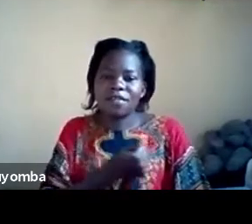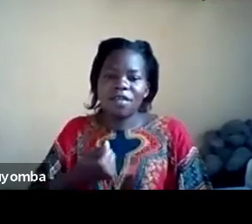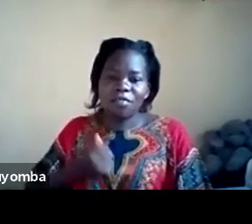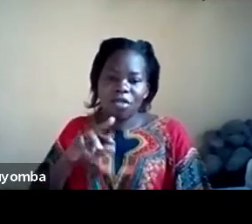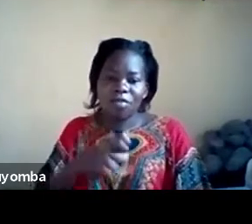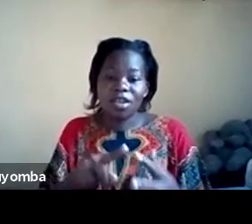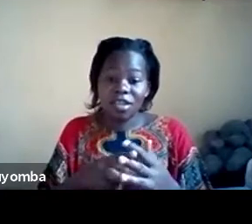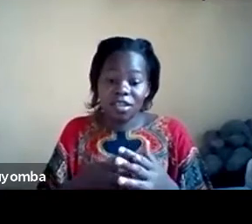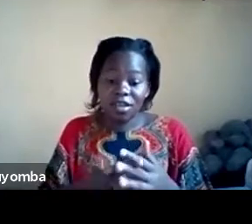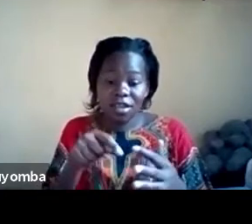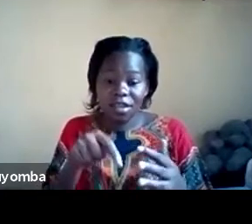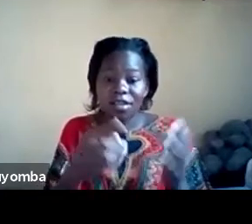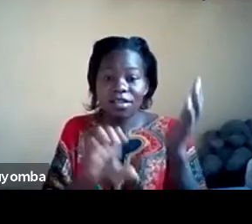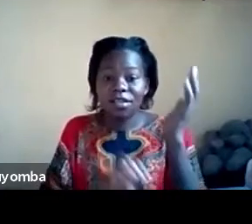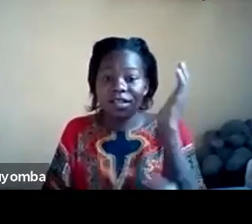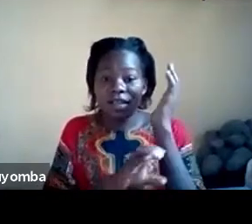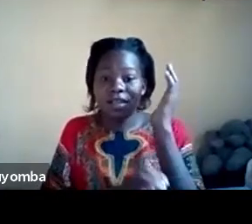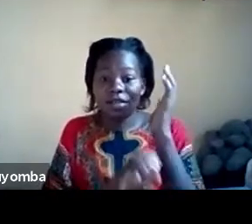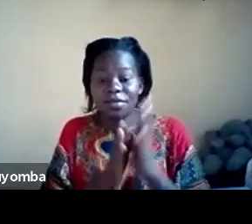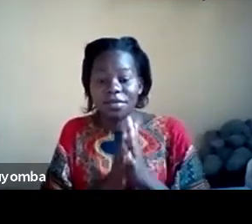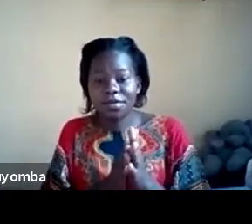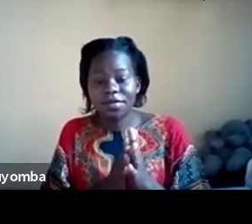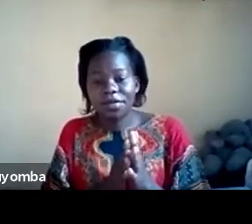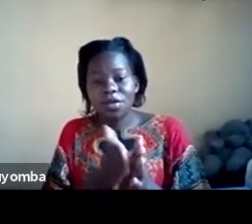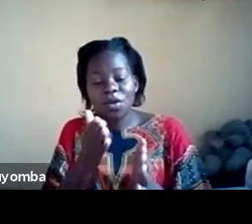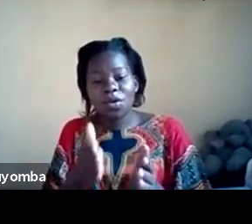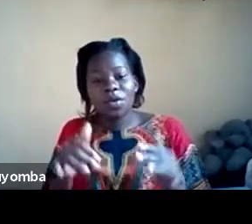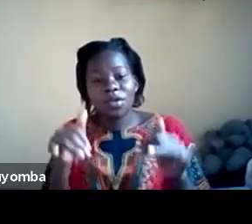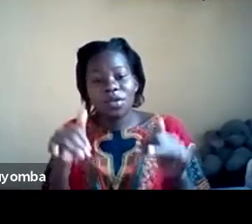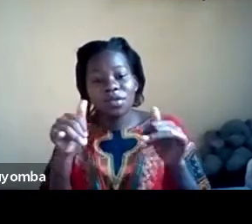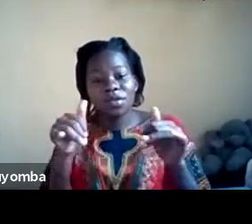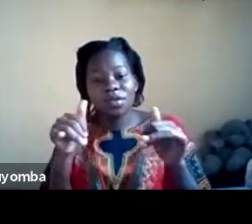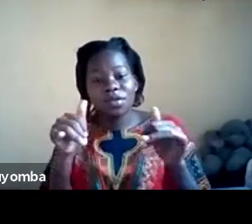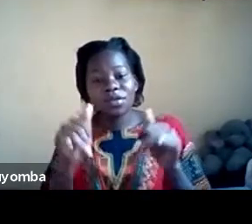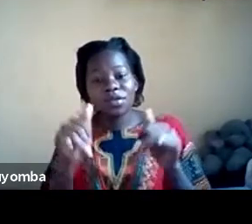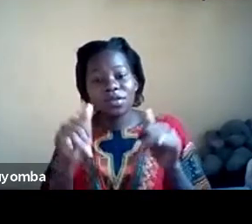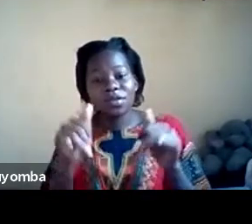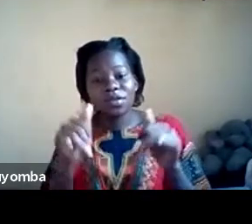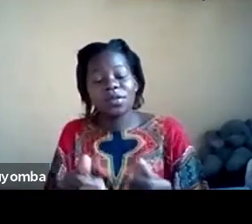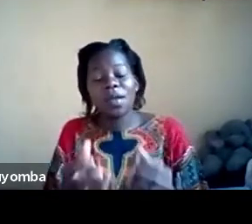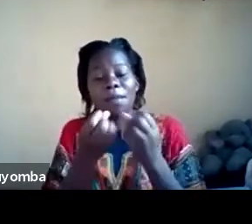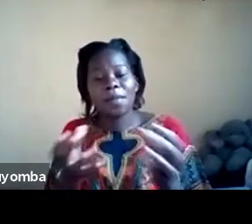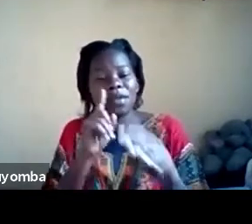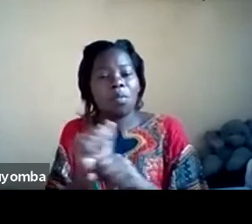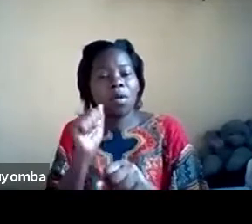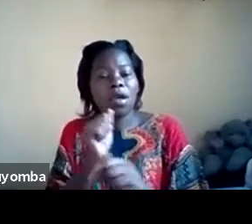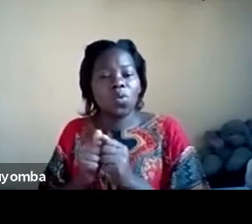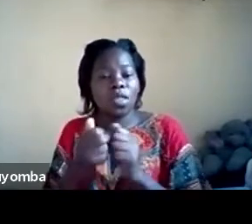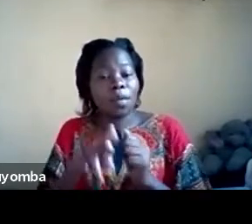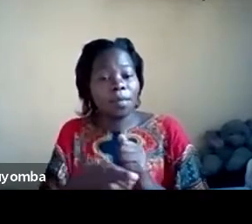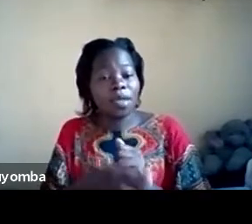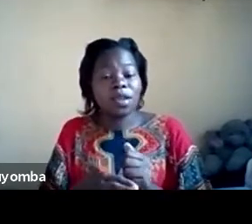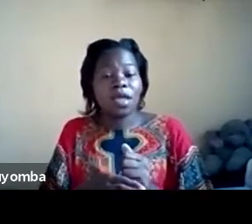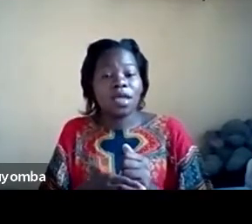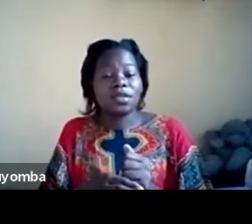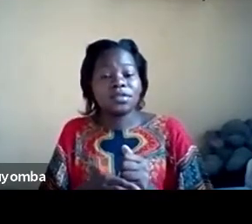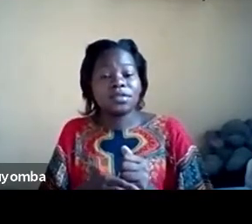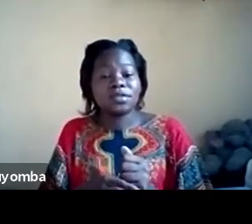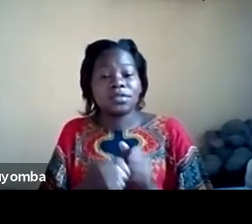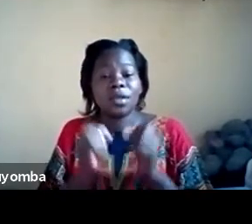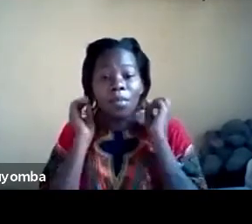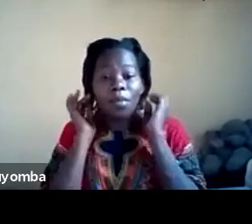country, who has spent most of her life working with the miners in Mubende, the artisanal and